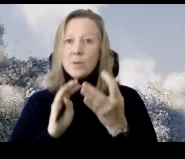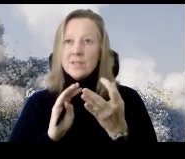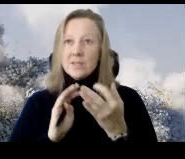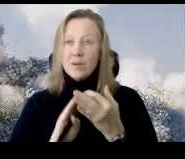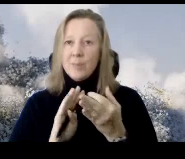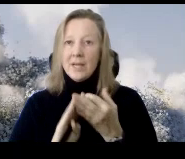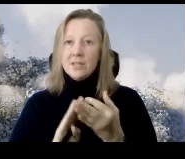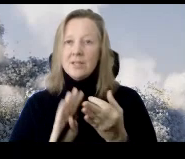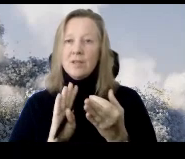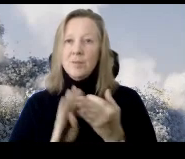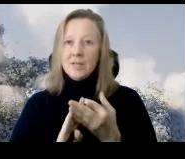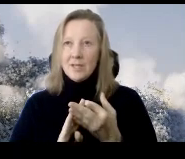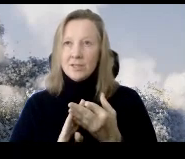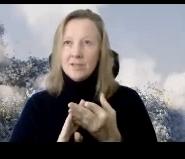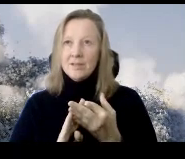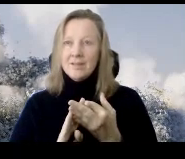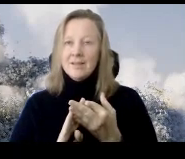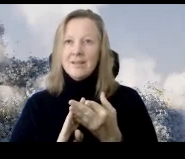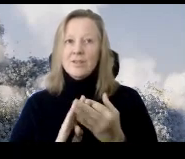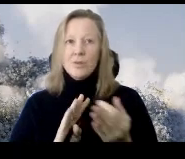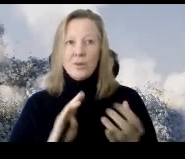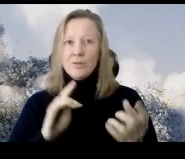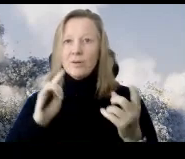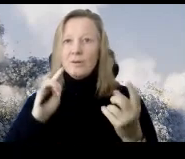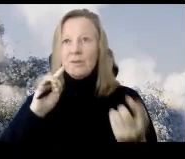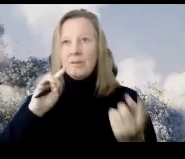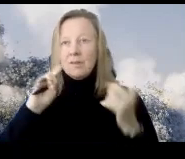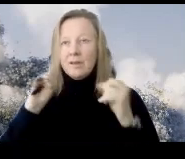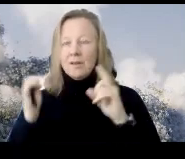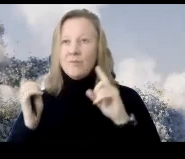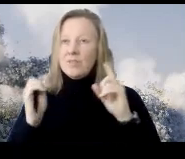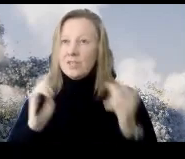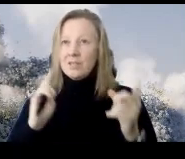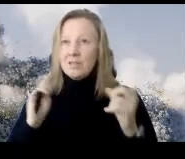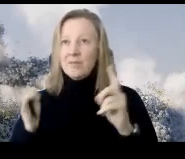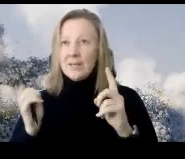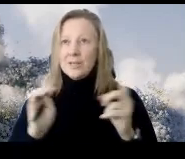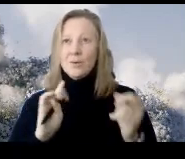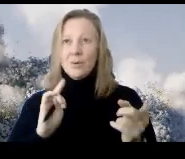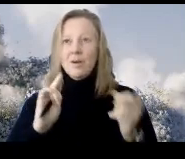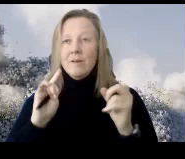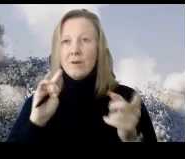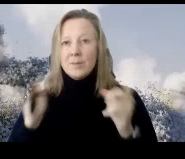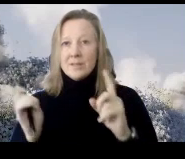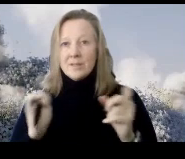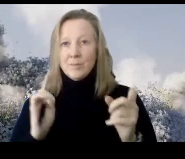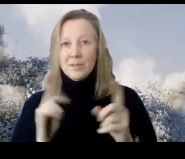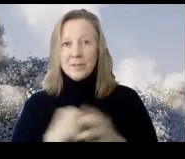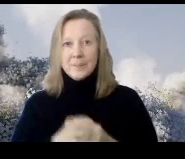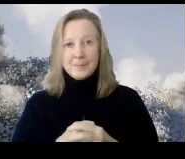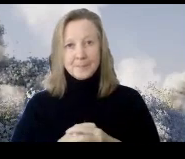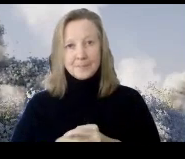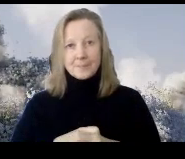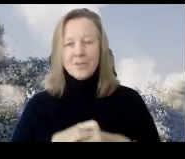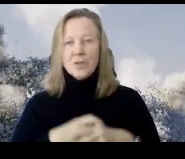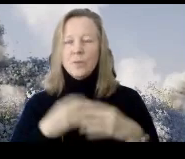It focuses on patient communication. So either physician and patient or pharmacist and